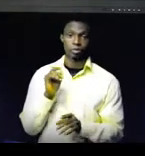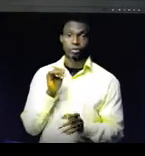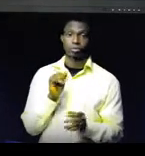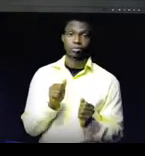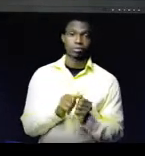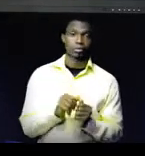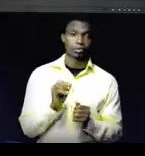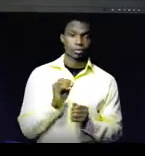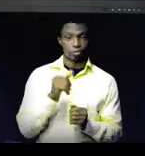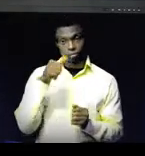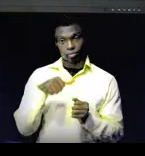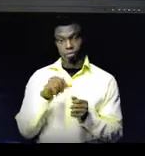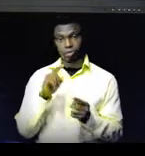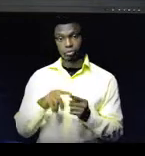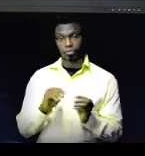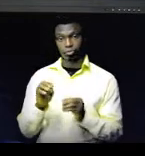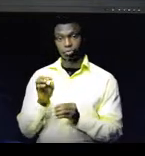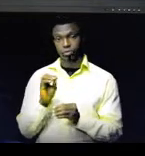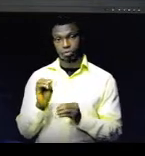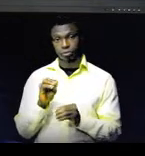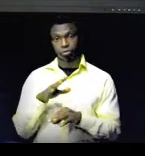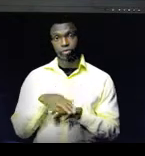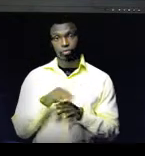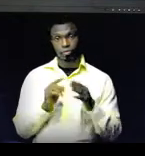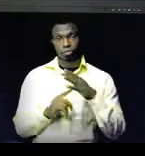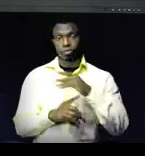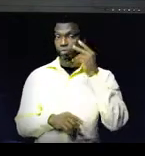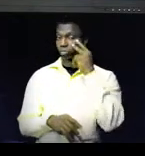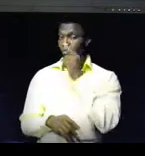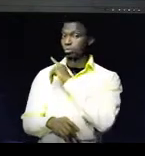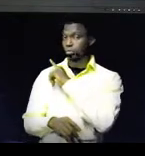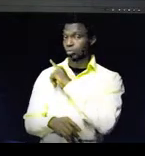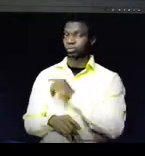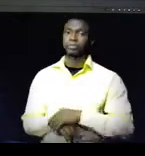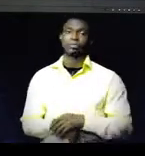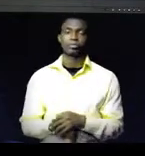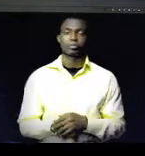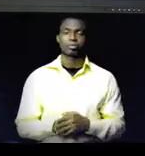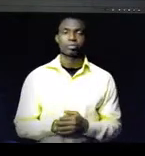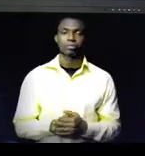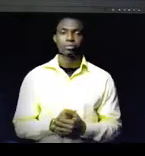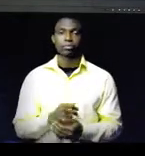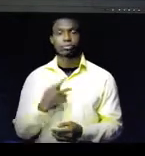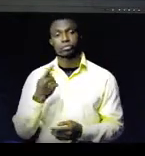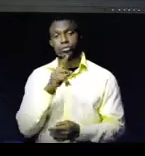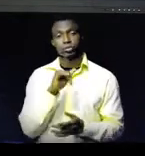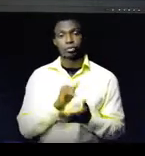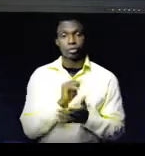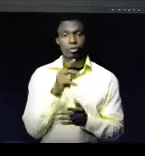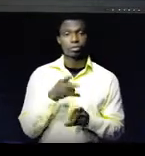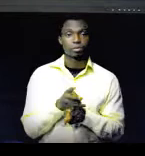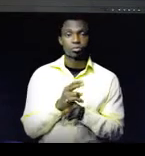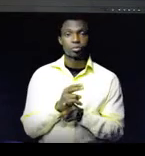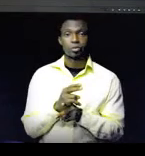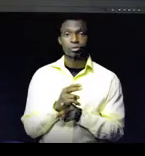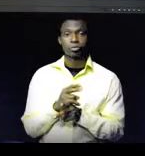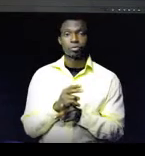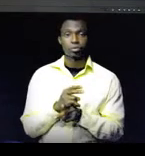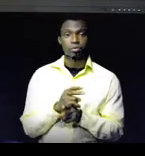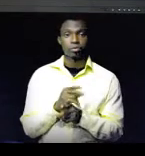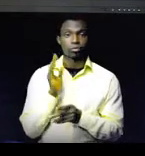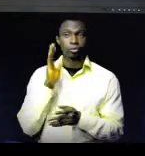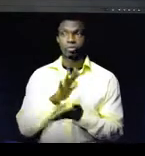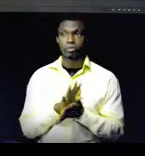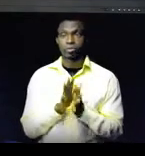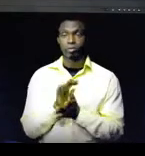we're left with 0 here. So remember to put that 0 on top. When you remove 1 from 1, you're left with nothing. So that's 0 up there. Now the 1 that you